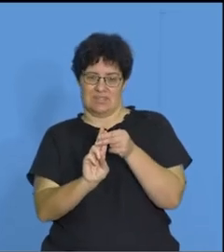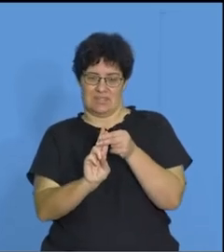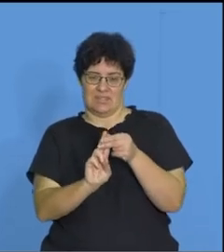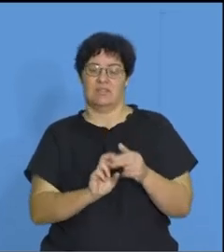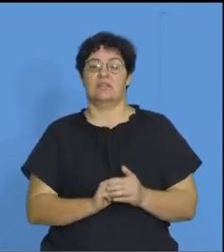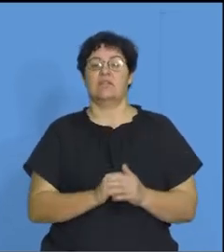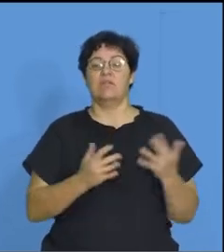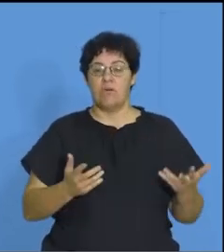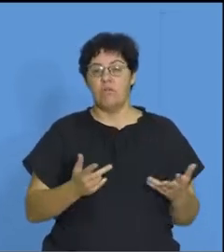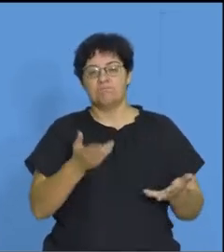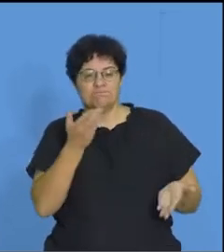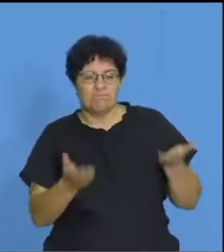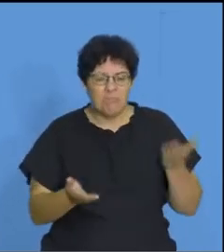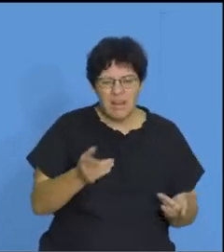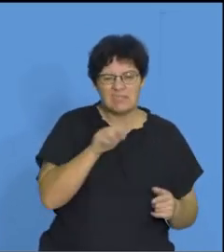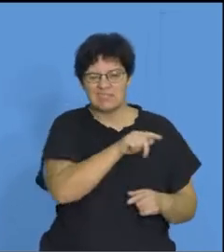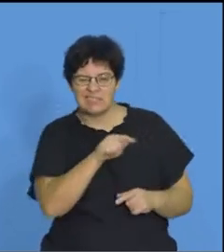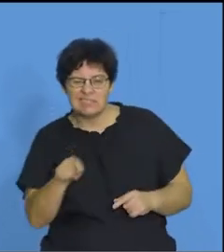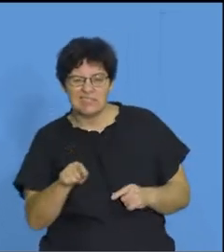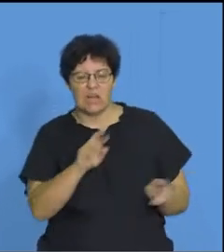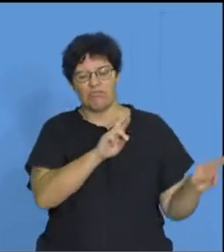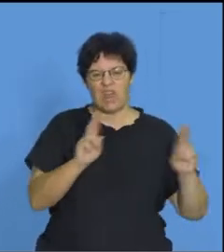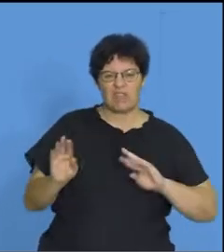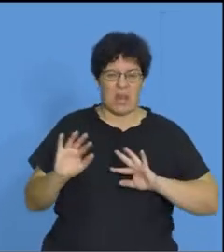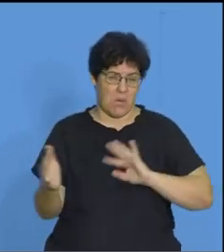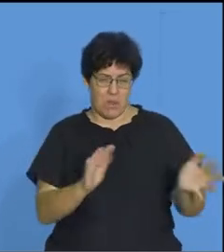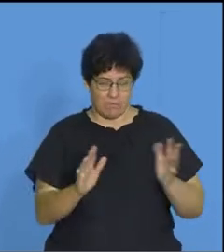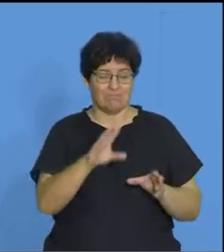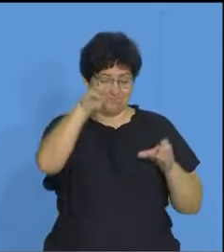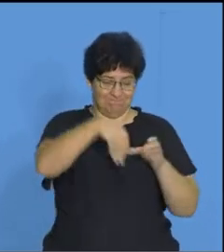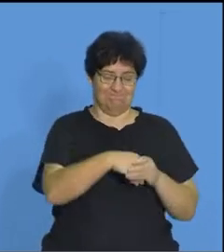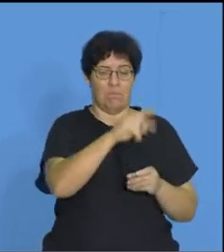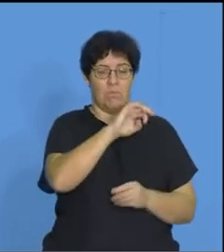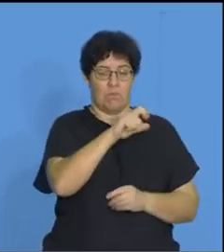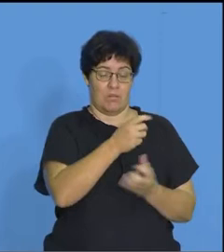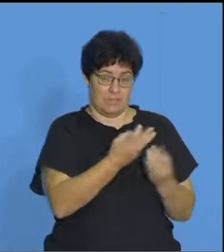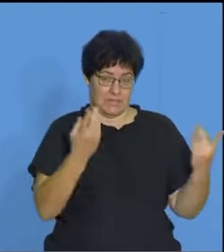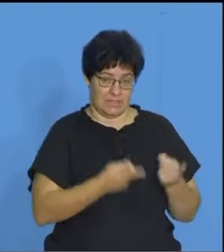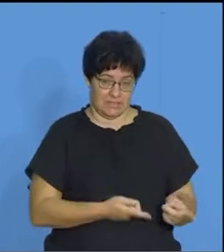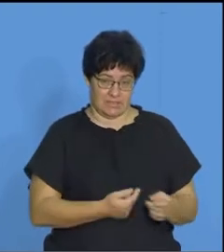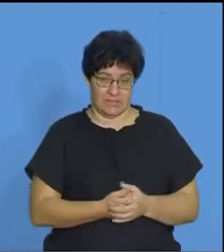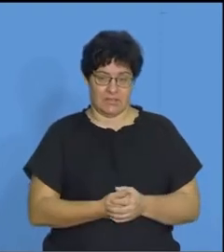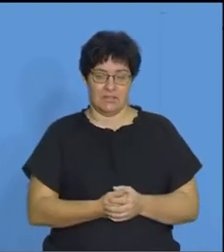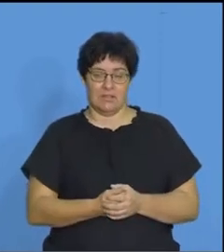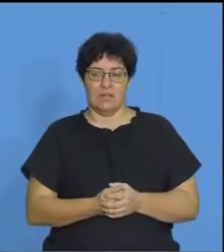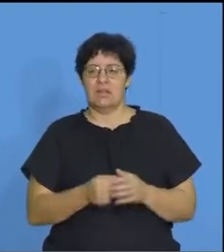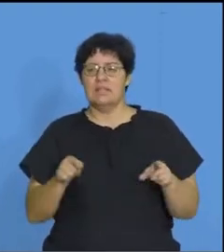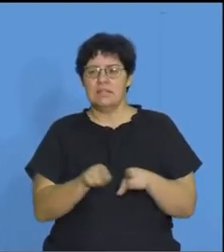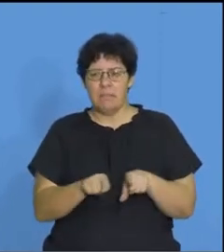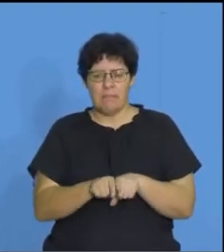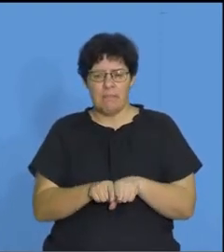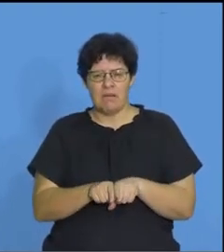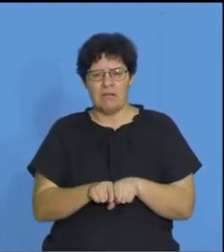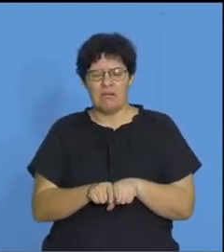the mole in terms of the balanced equations of reaction, but we also want to determine as to what exactly informs